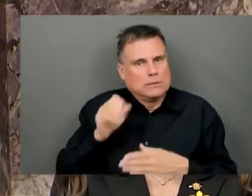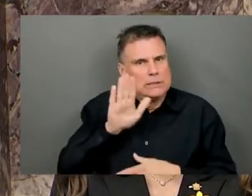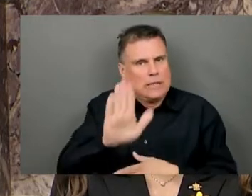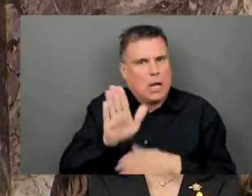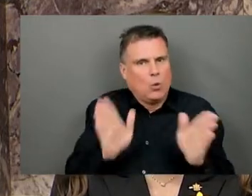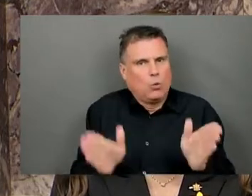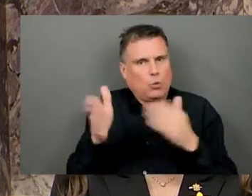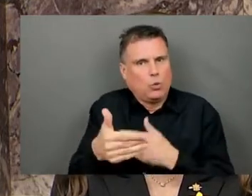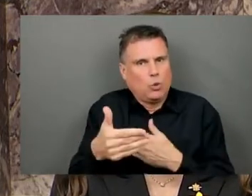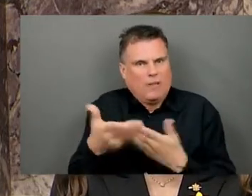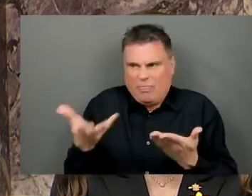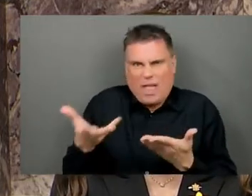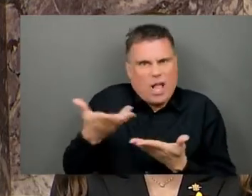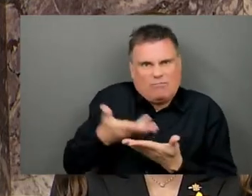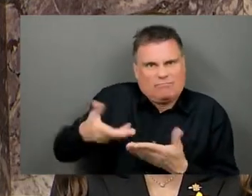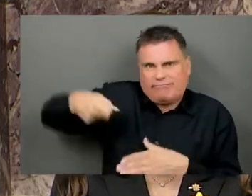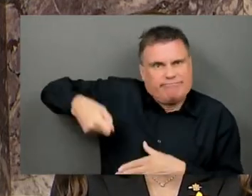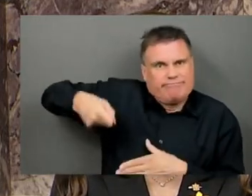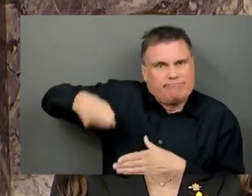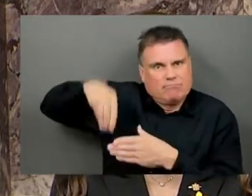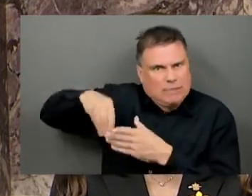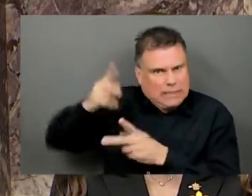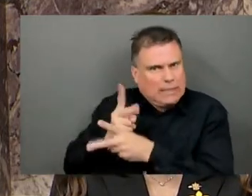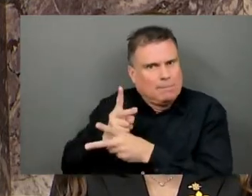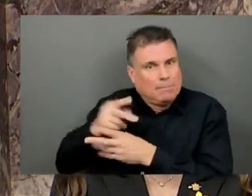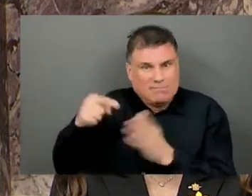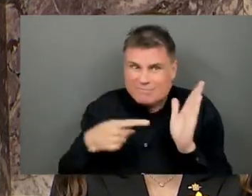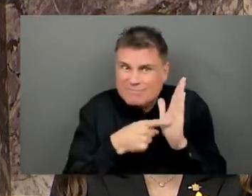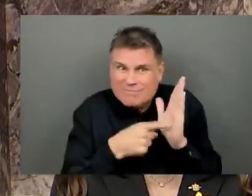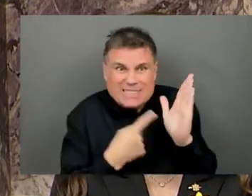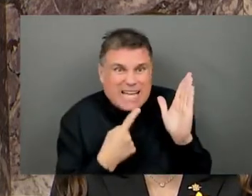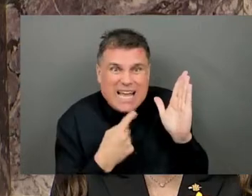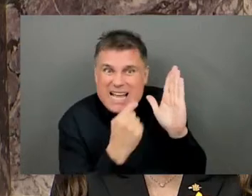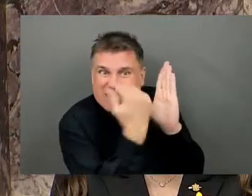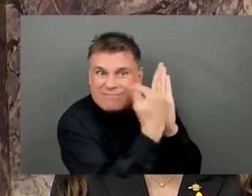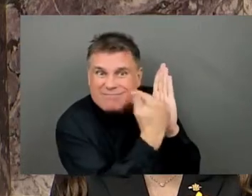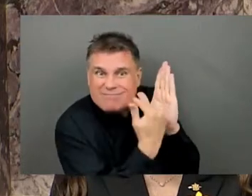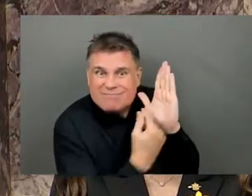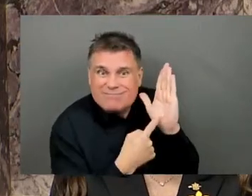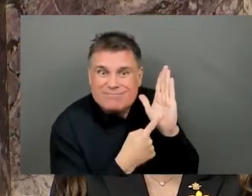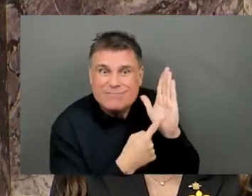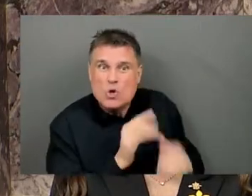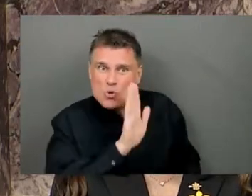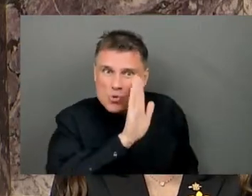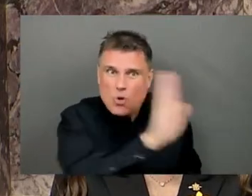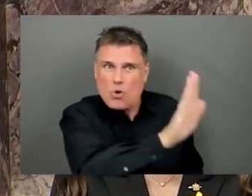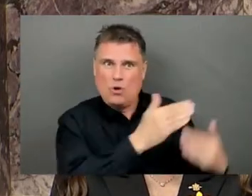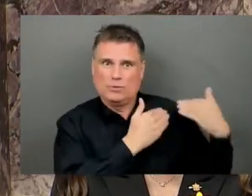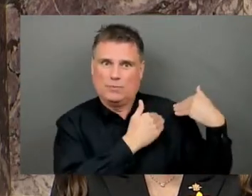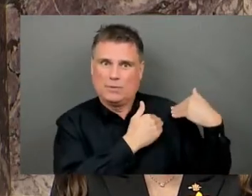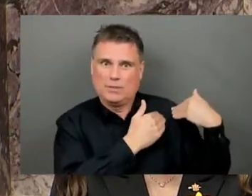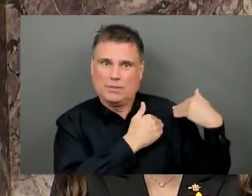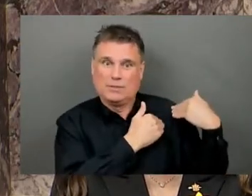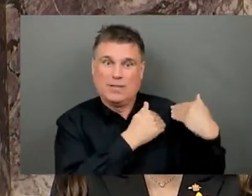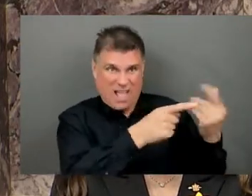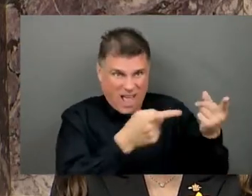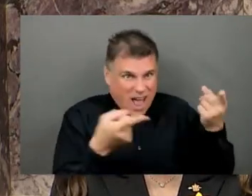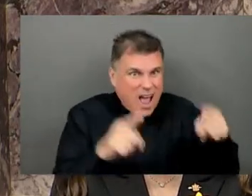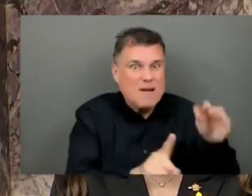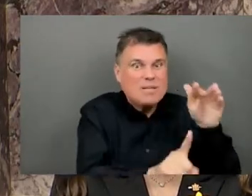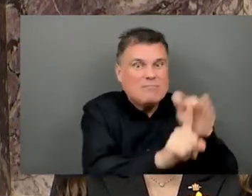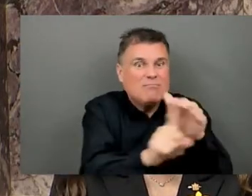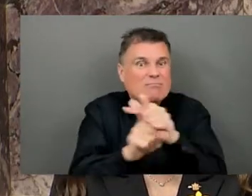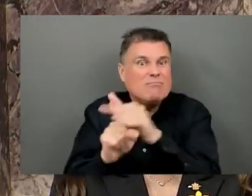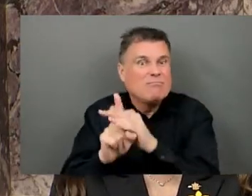finger somewhere else. This is on his shoulders. It is happening in hospitals every single day. And it sounds an awful